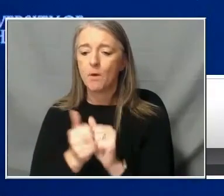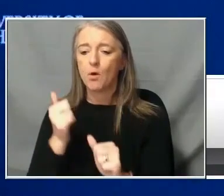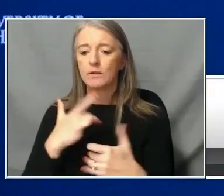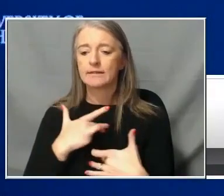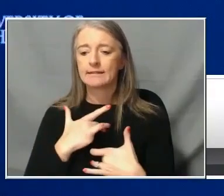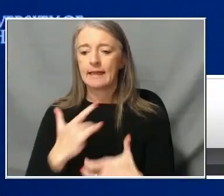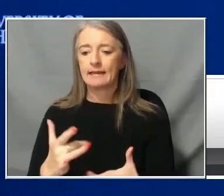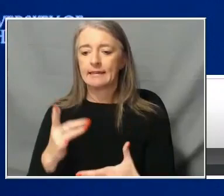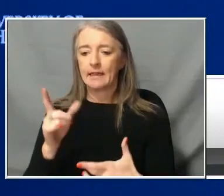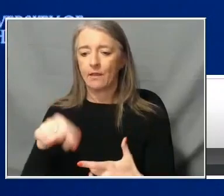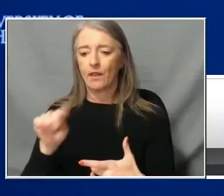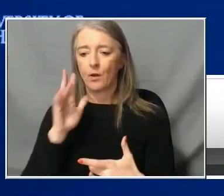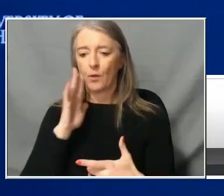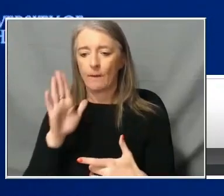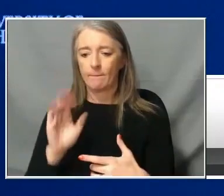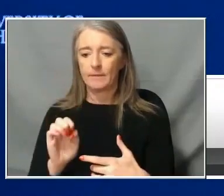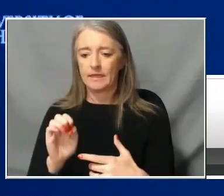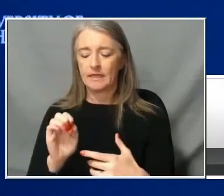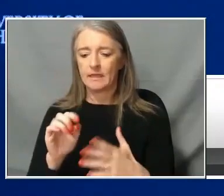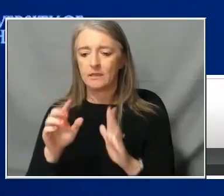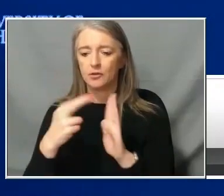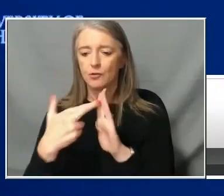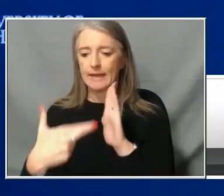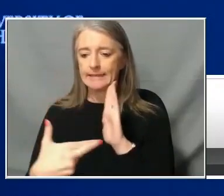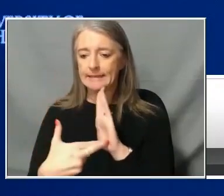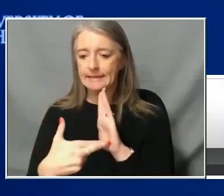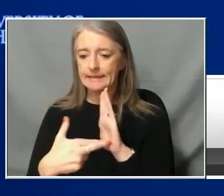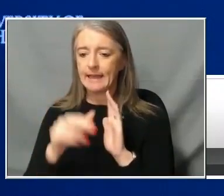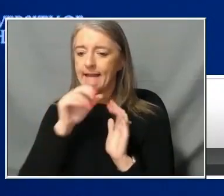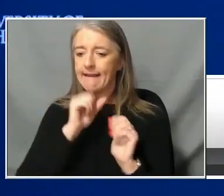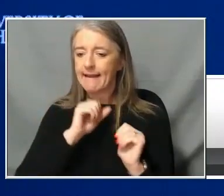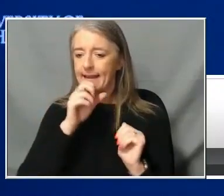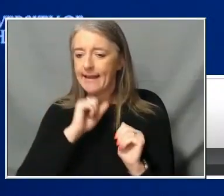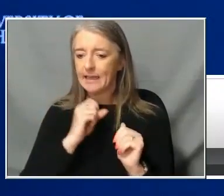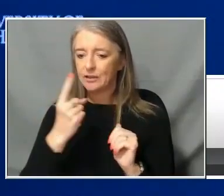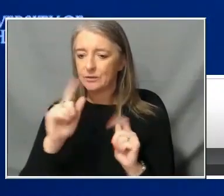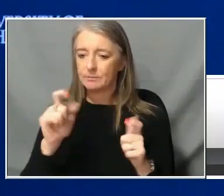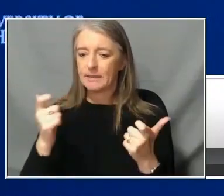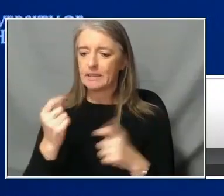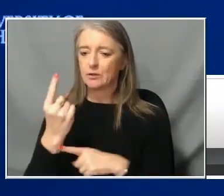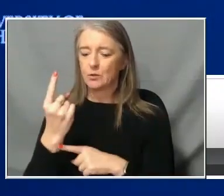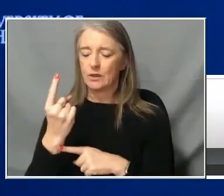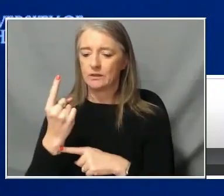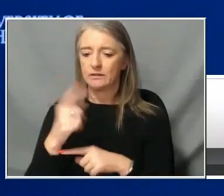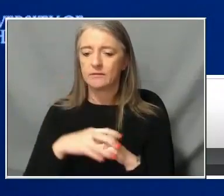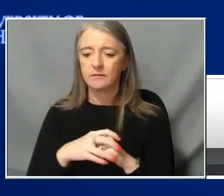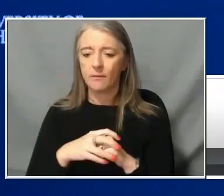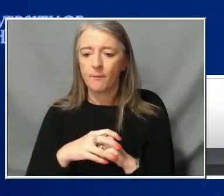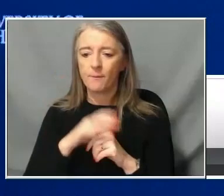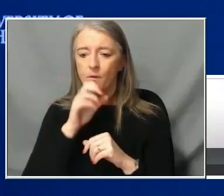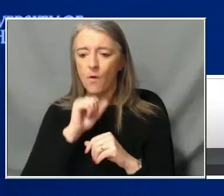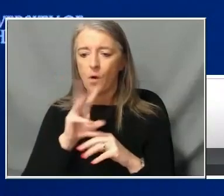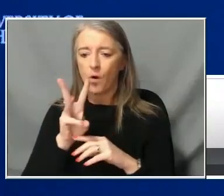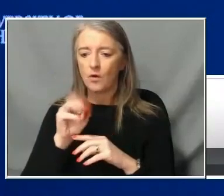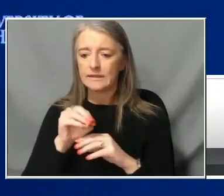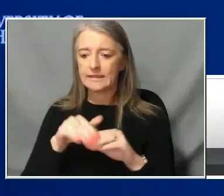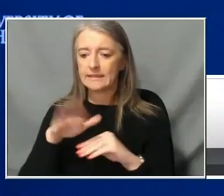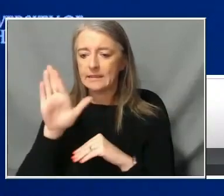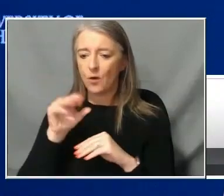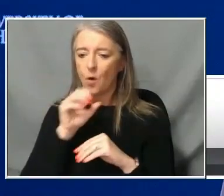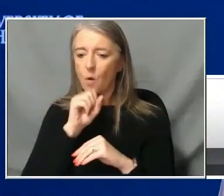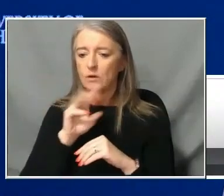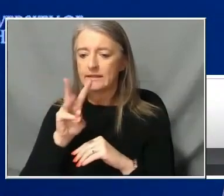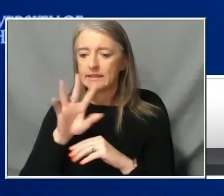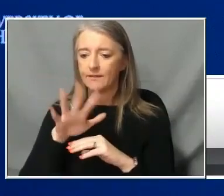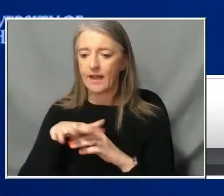be criteria such as age is probably going to be the biggest one. It's probably either going to be over 60 or over 65. And then,